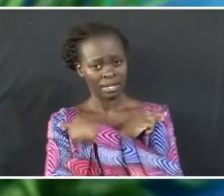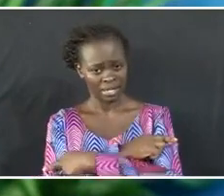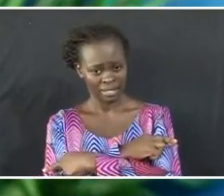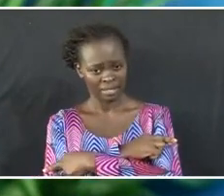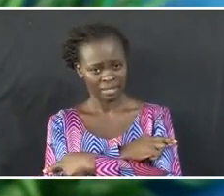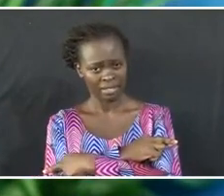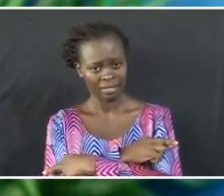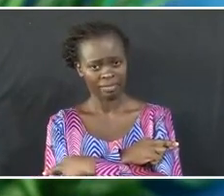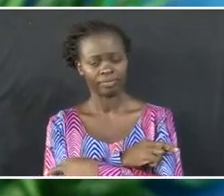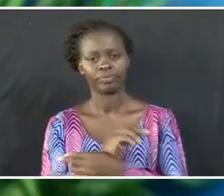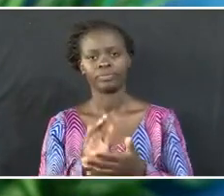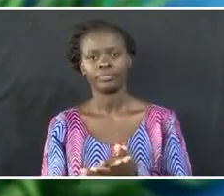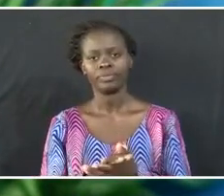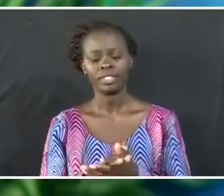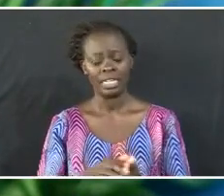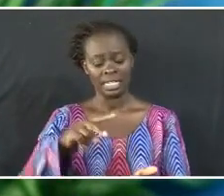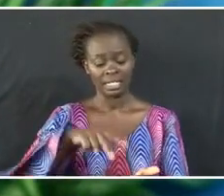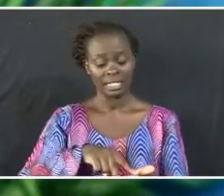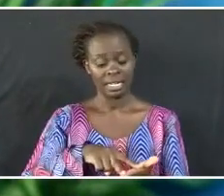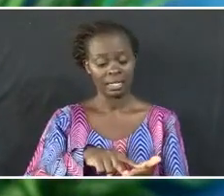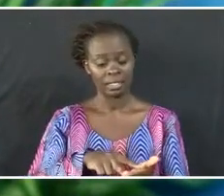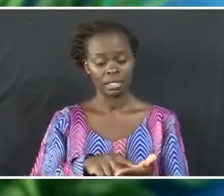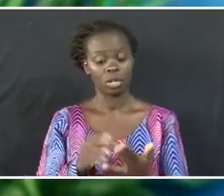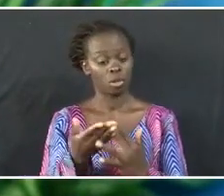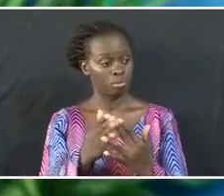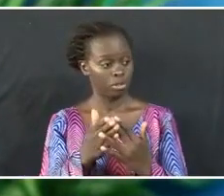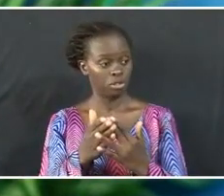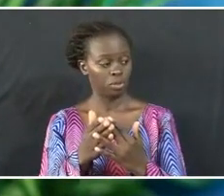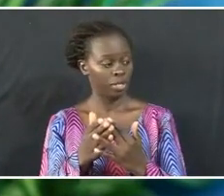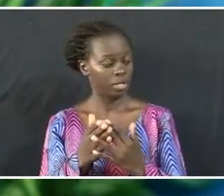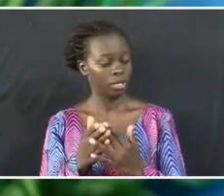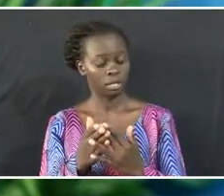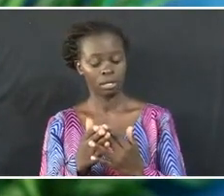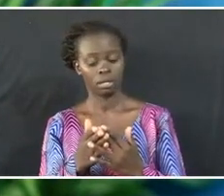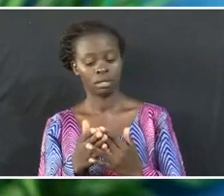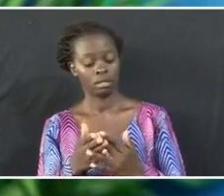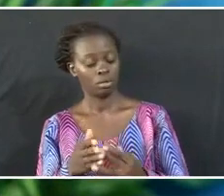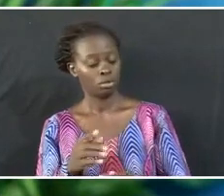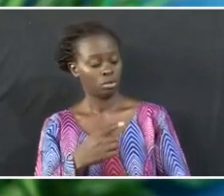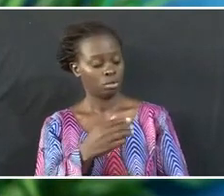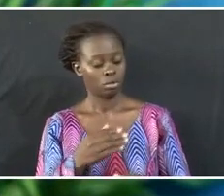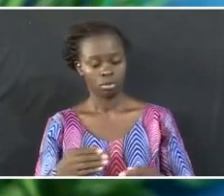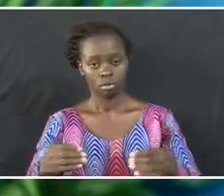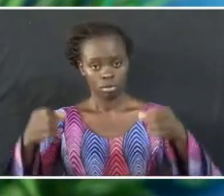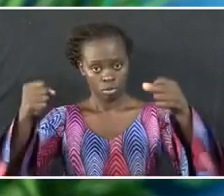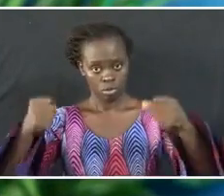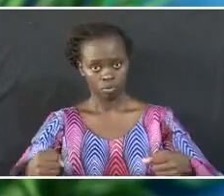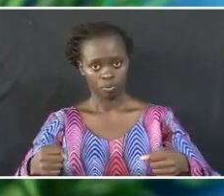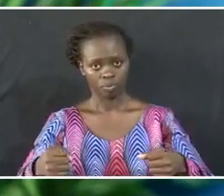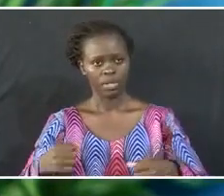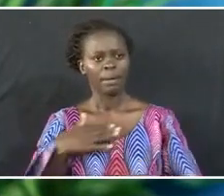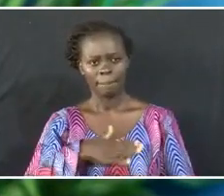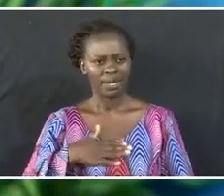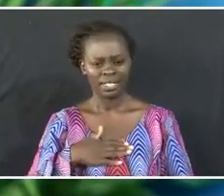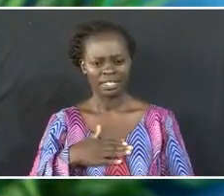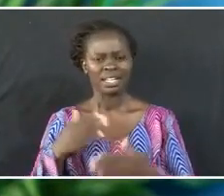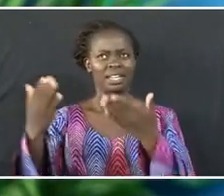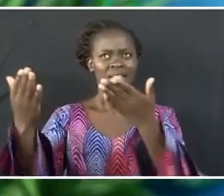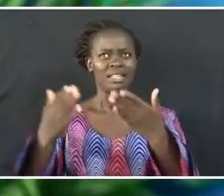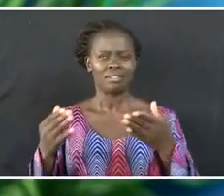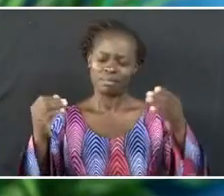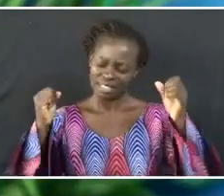temple. There, Samson prayed, "Oh God, please strengthen me one more